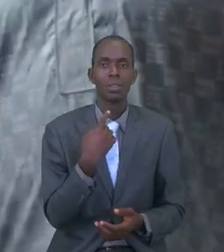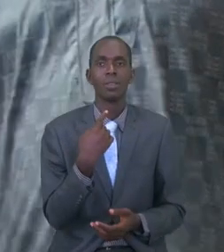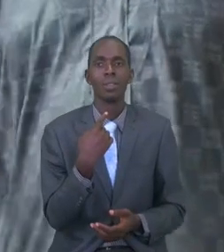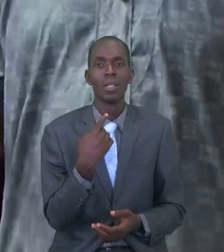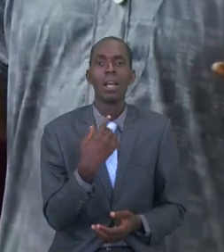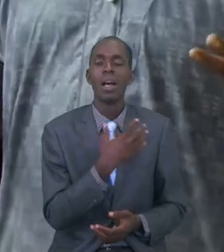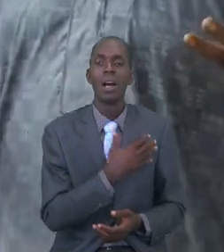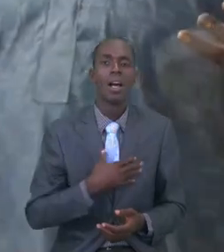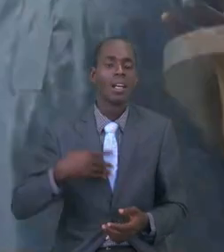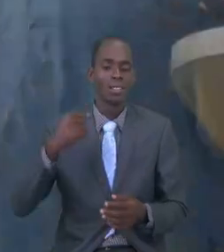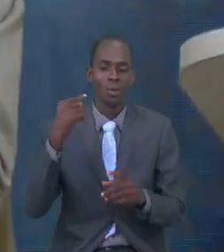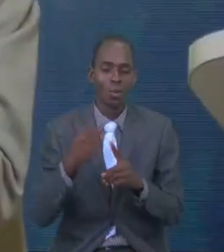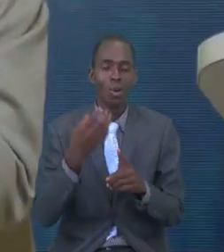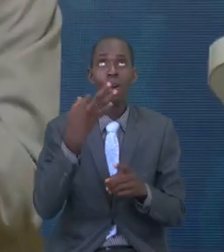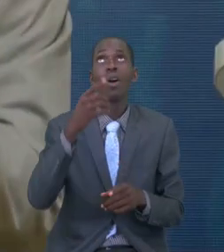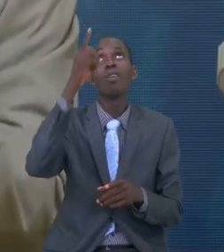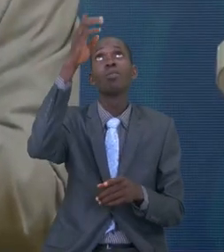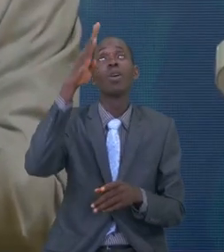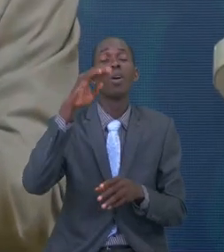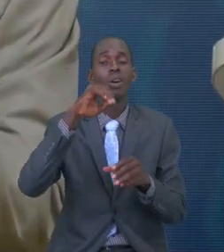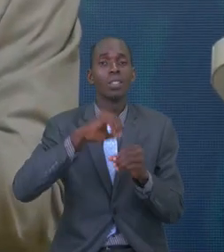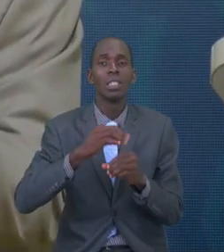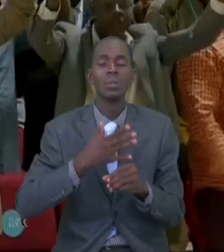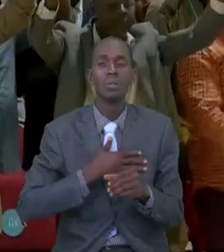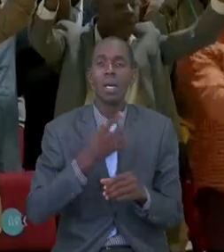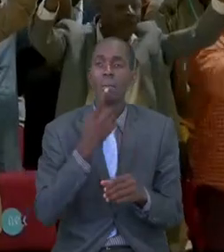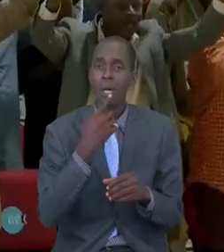the word of God in my mouth